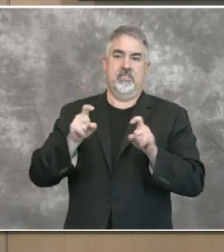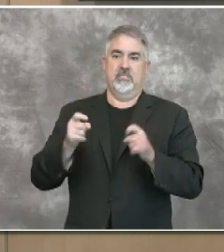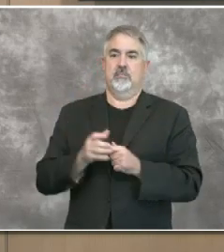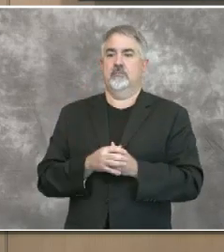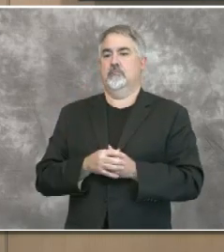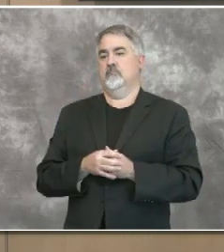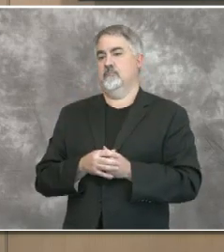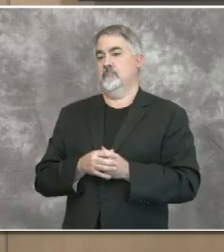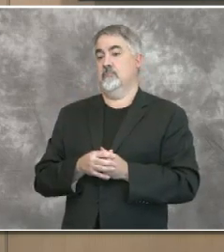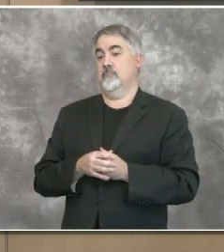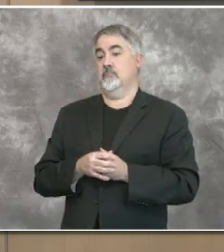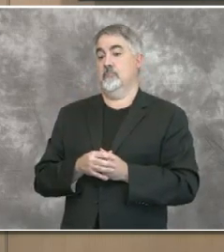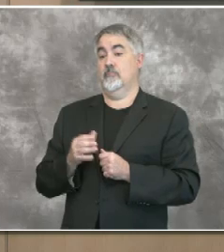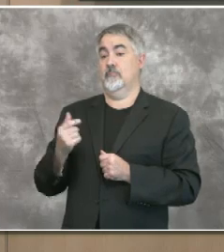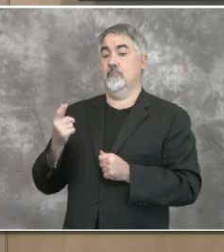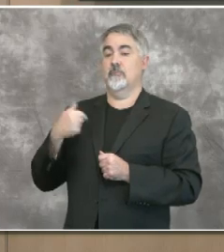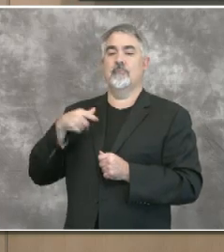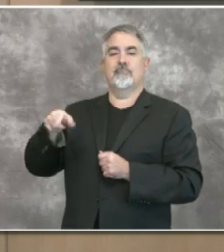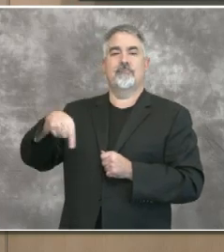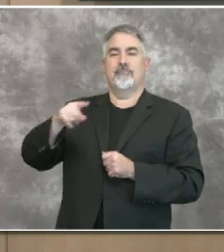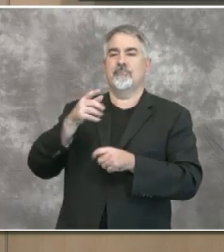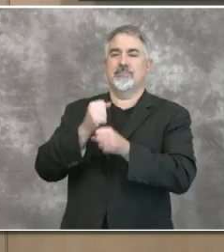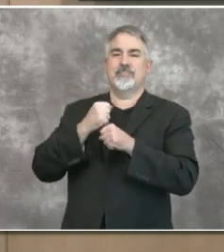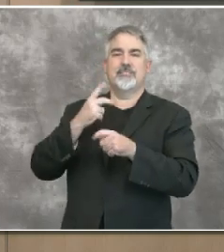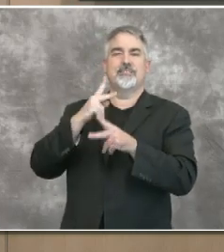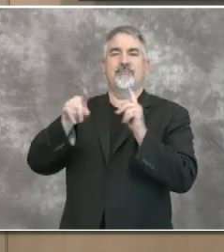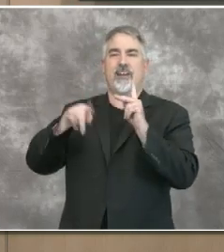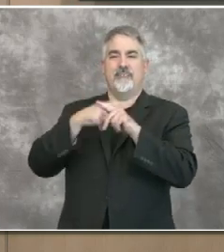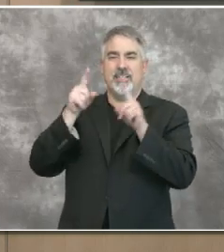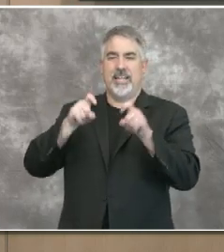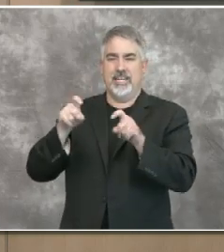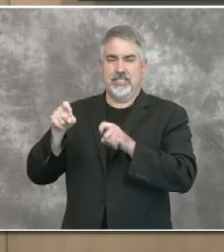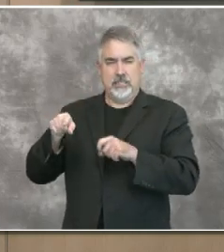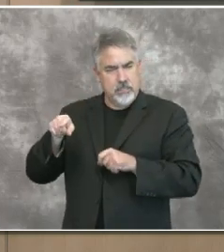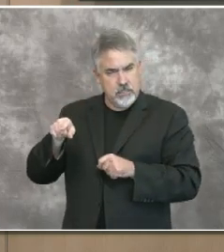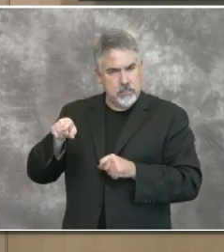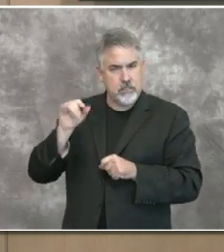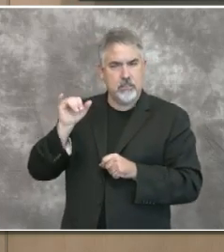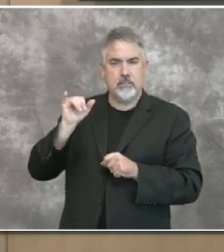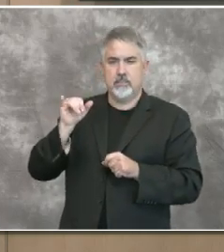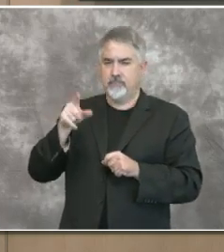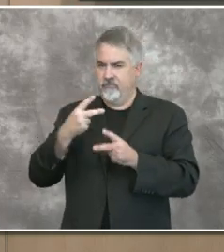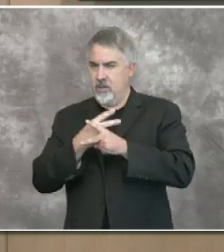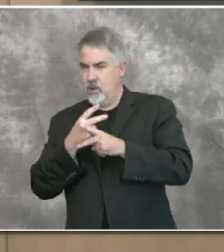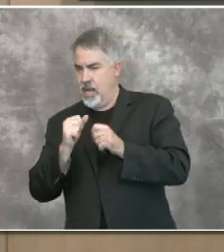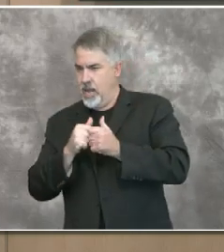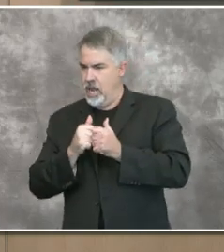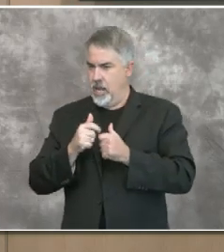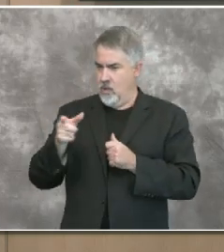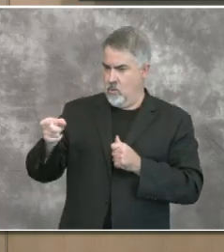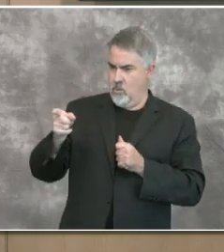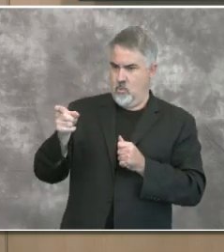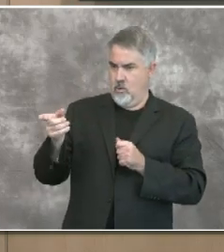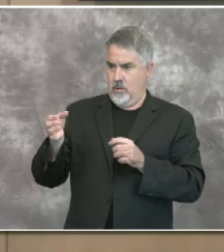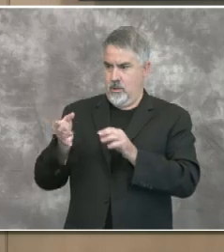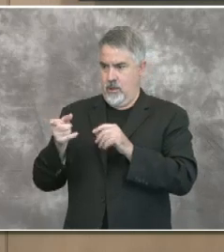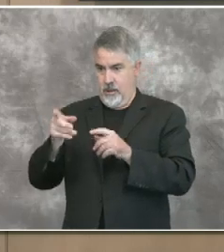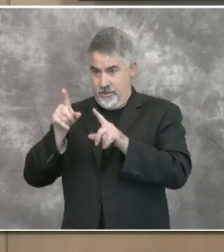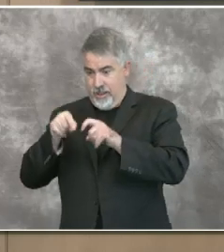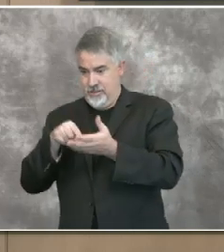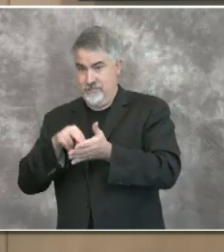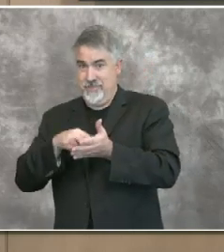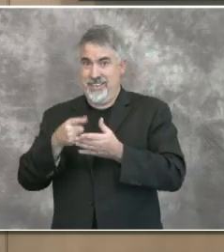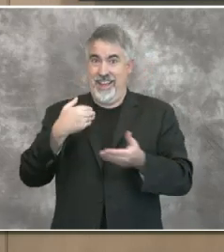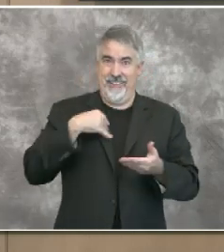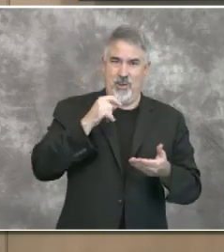that are coming our way that we need to understand how to frankly interpret in terms of what it means for an individual patient who's been